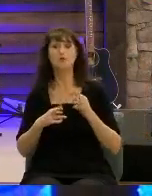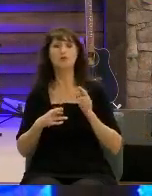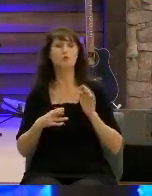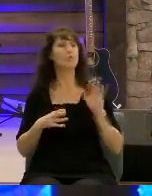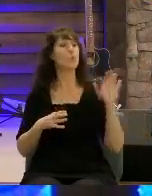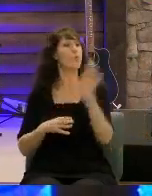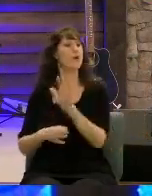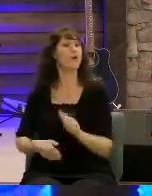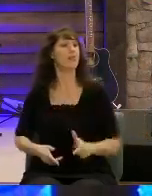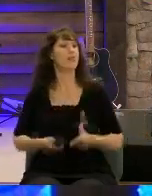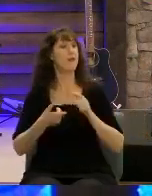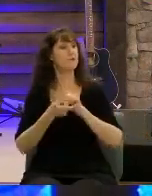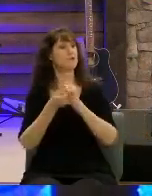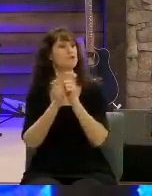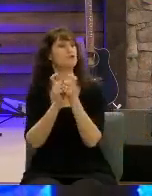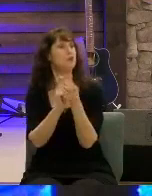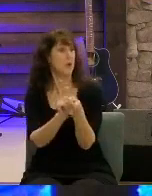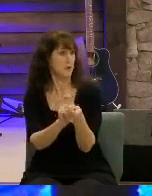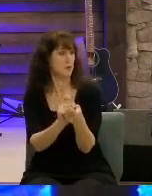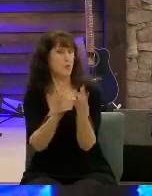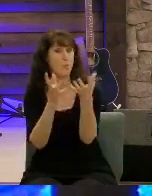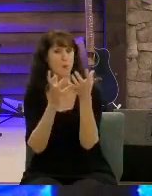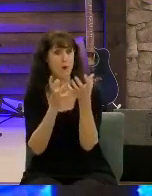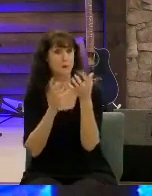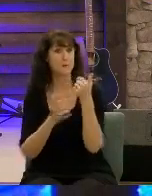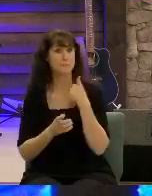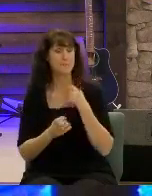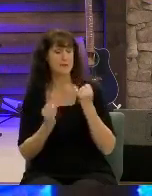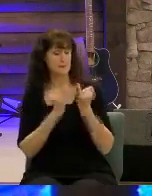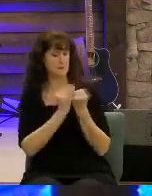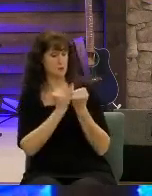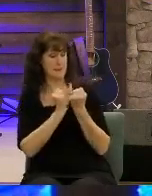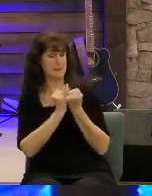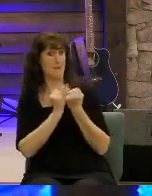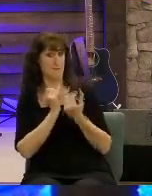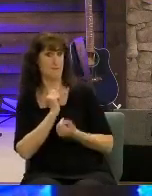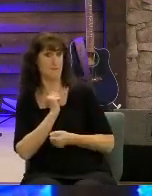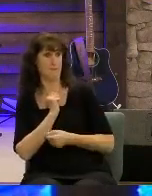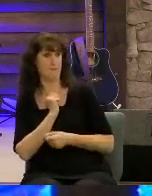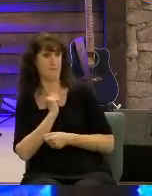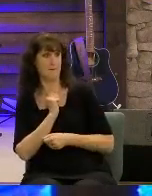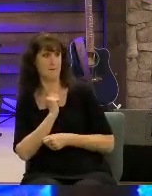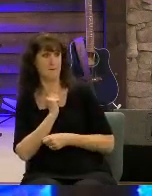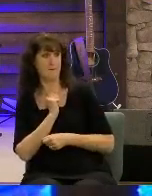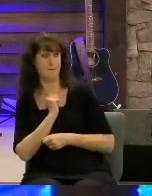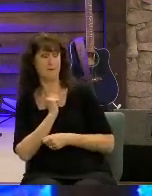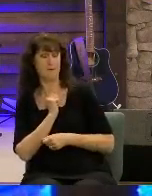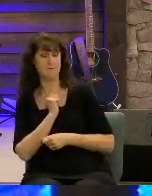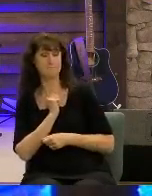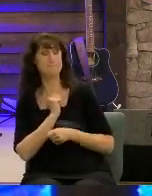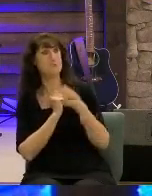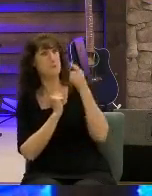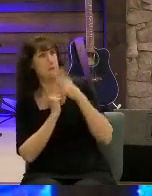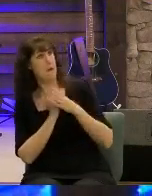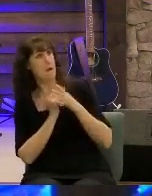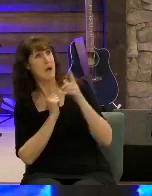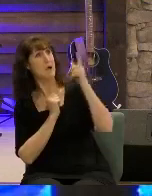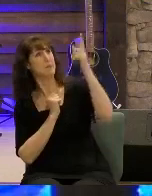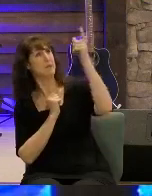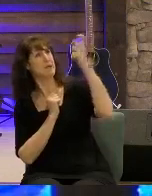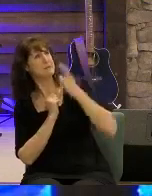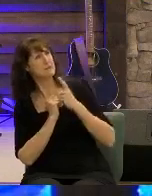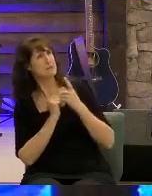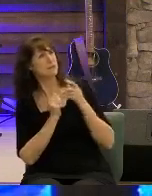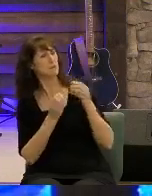right, in all of our lives. For me, I'm speaking to myself also. So, Father God, we ask you to give us the